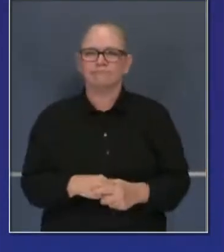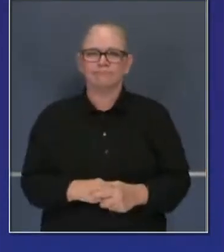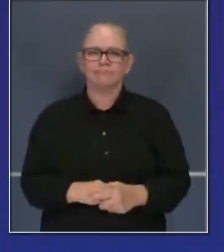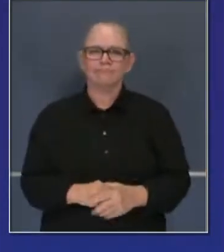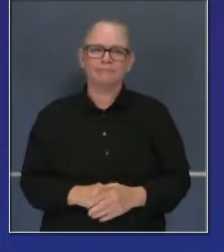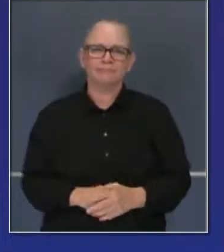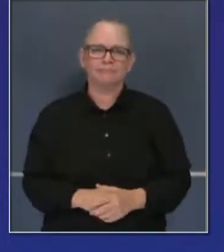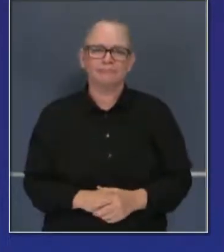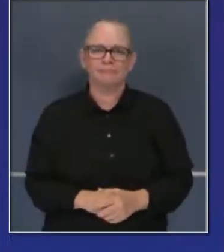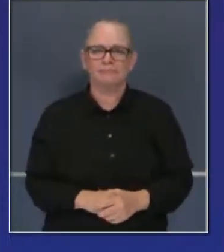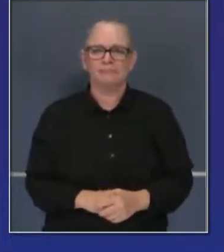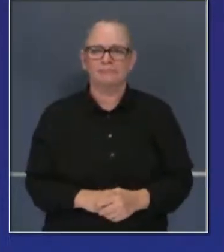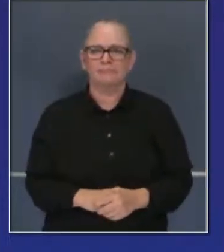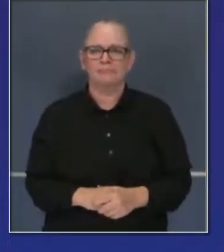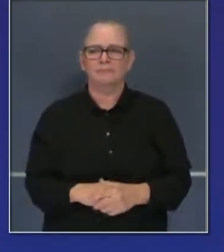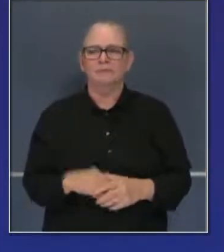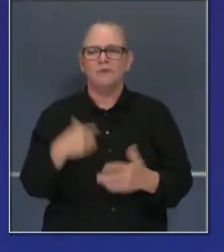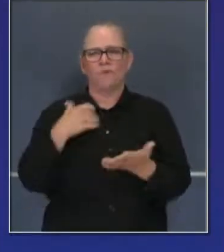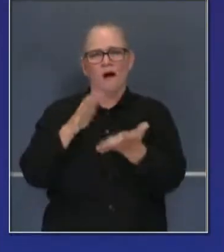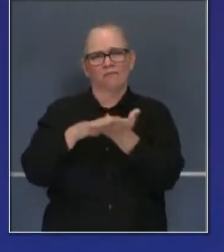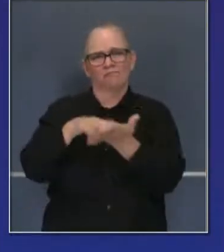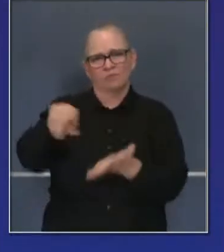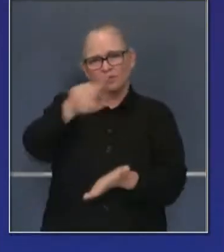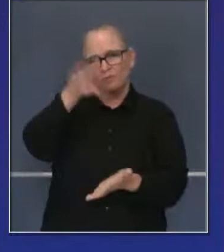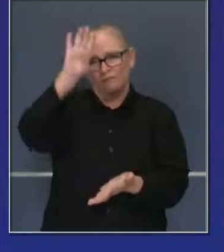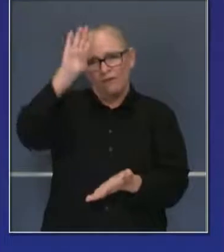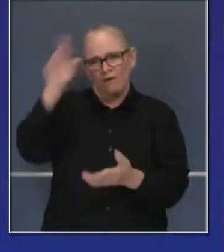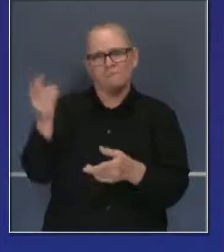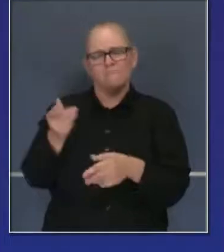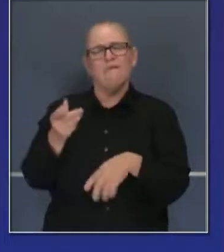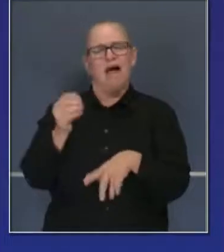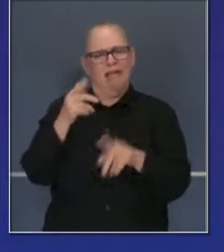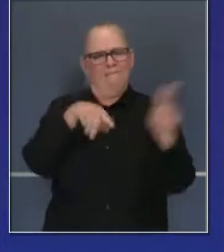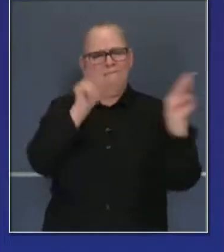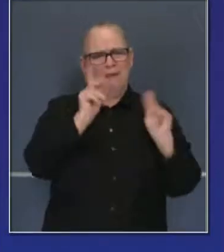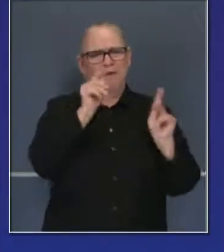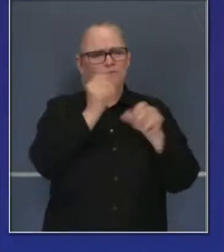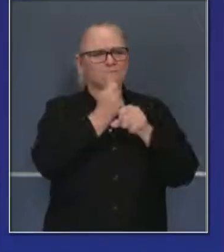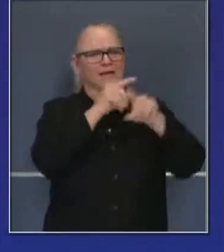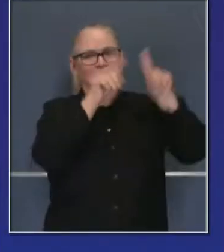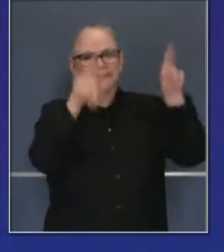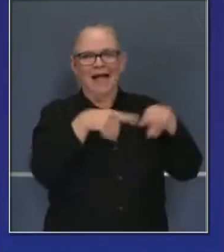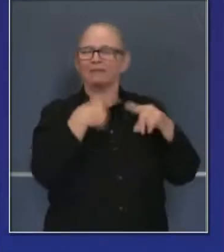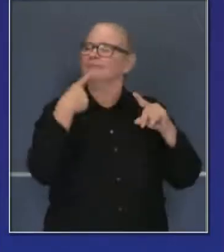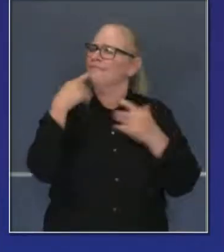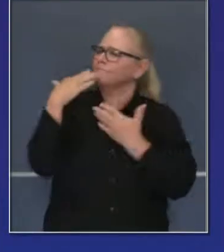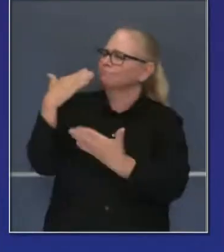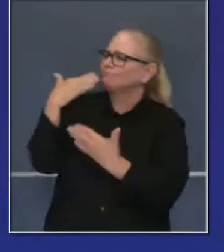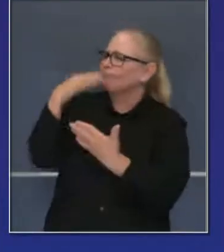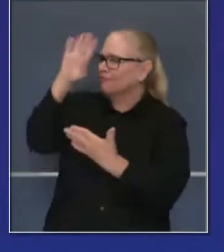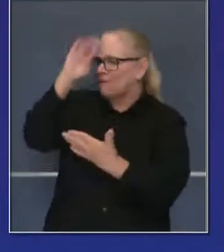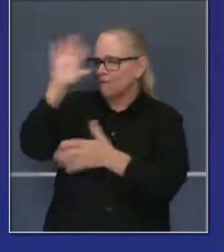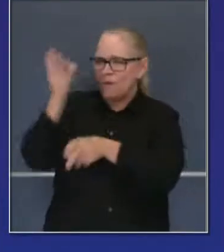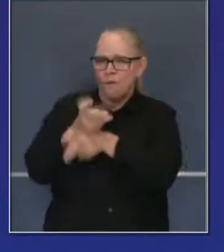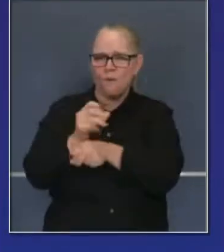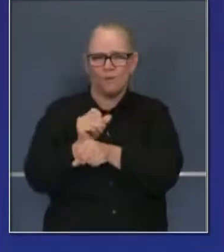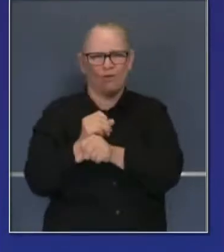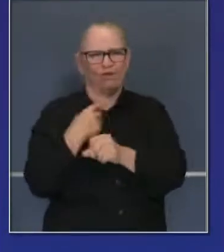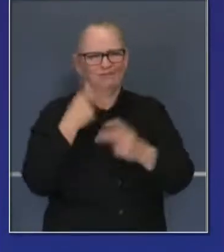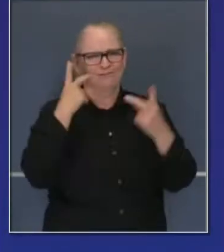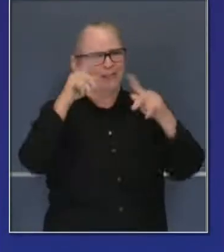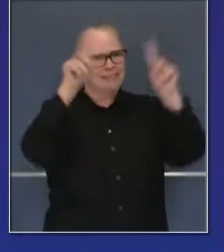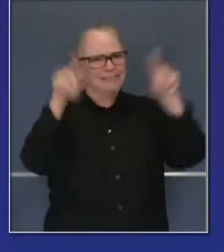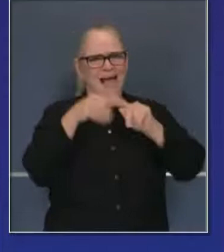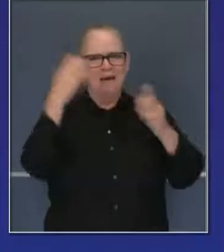and puts out a nice sign just thanking first responders, thanking their firefighters. You see those all throughout